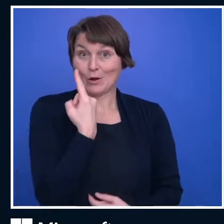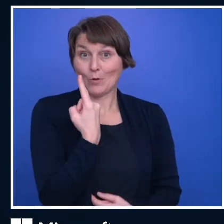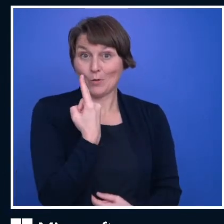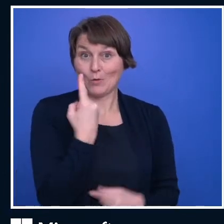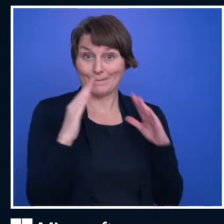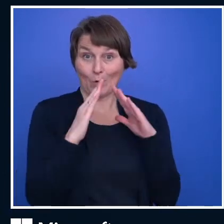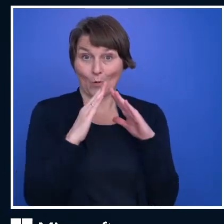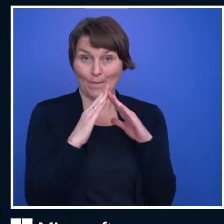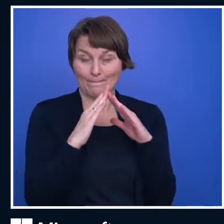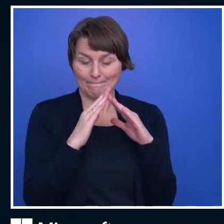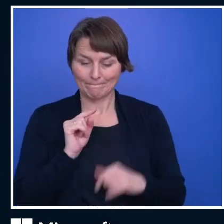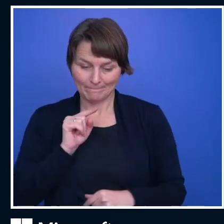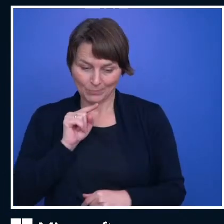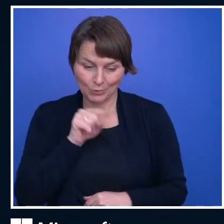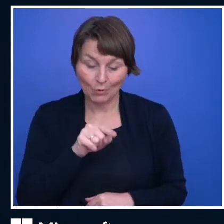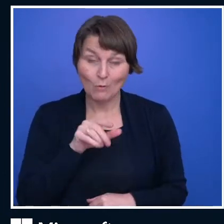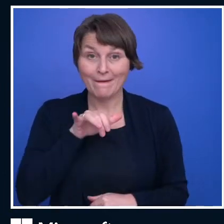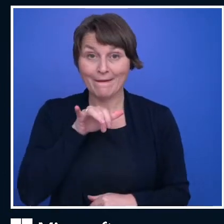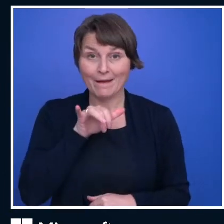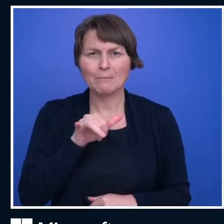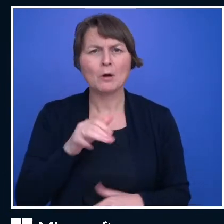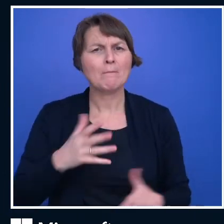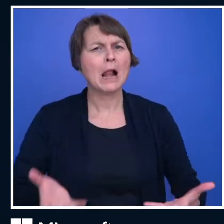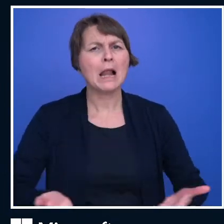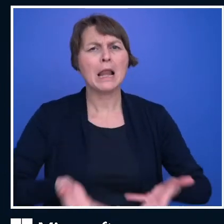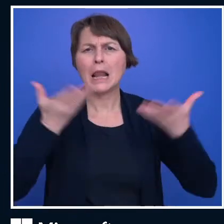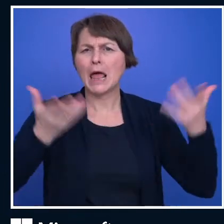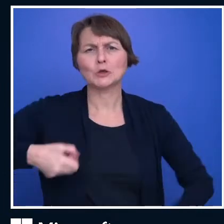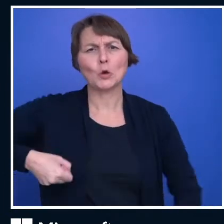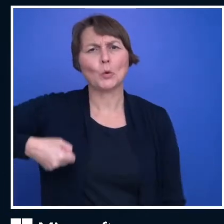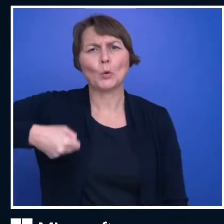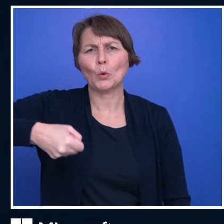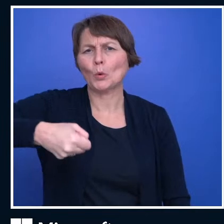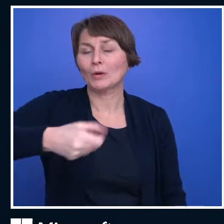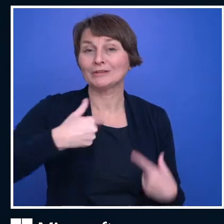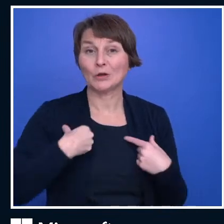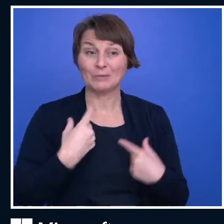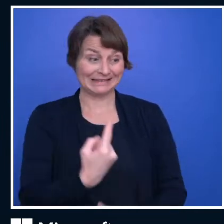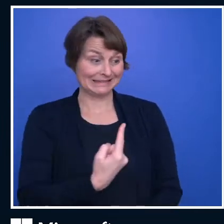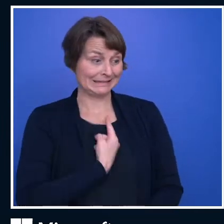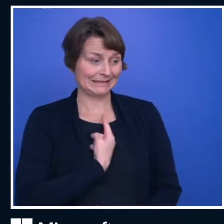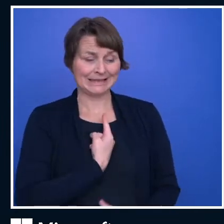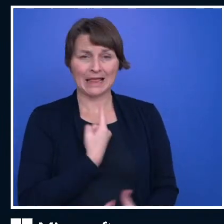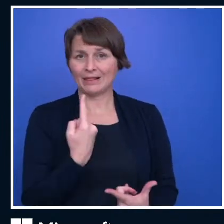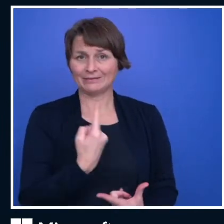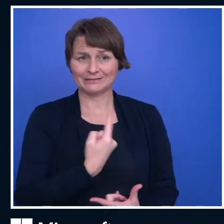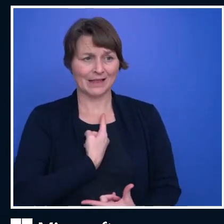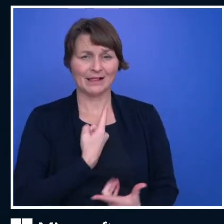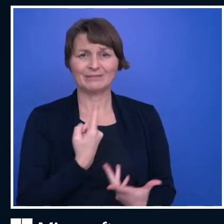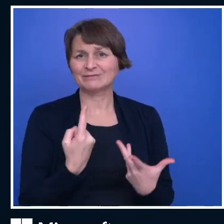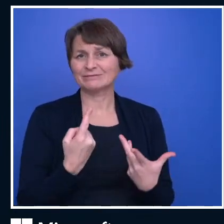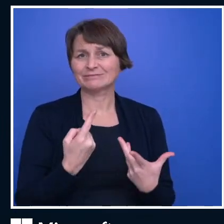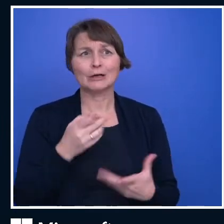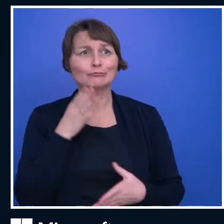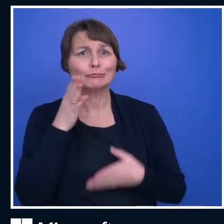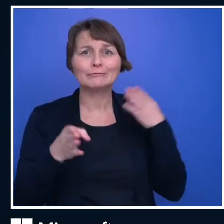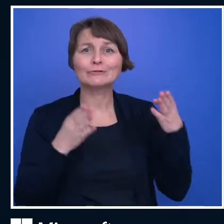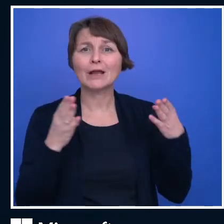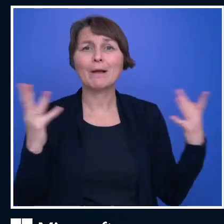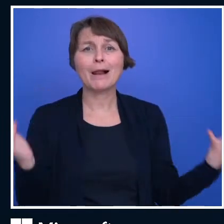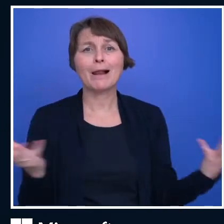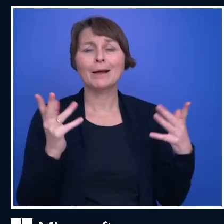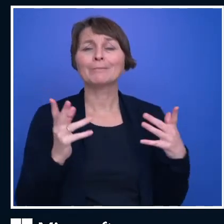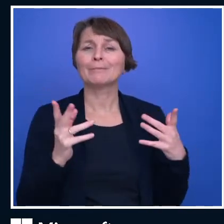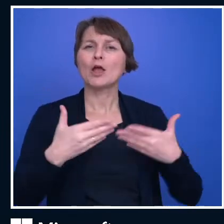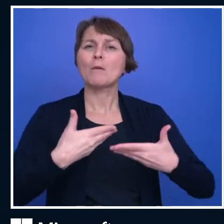had traveled light because when I travel independently, I take public transport. So here I was with my backpack